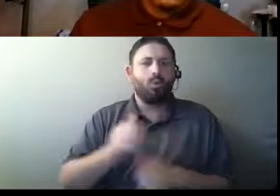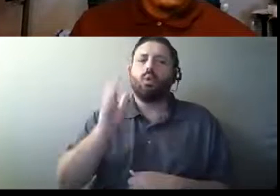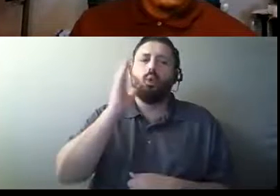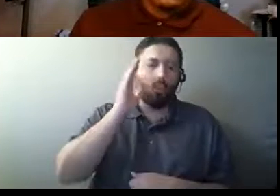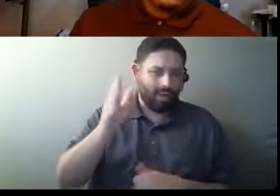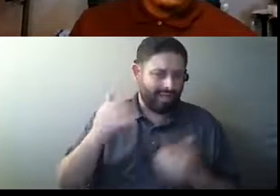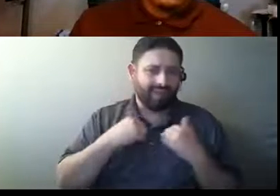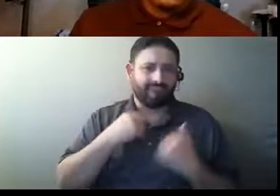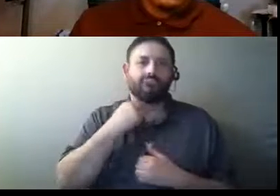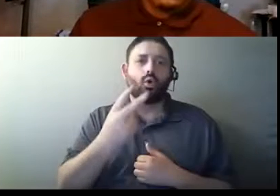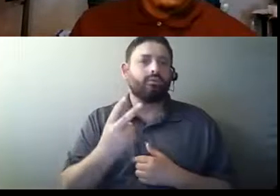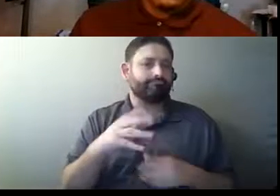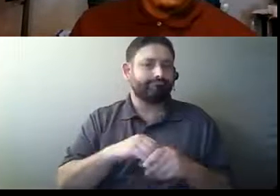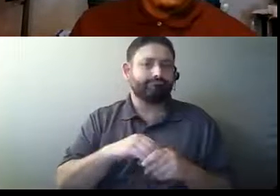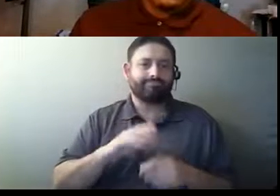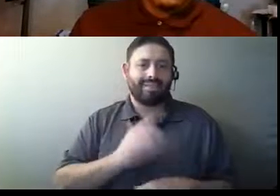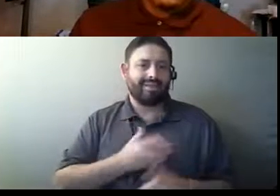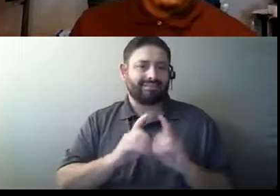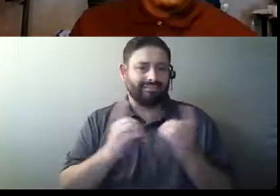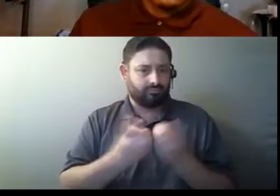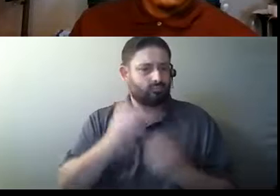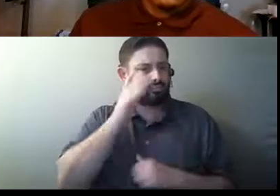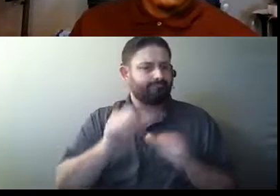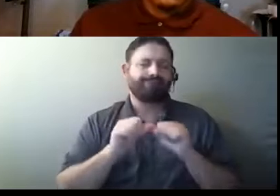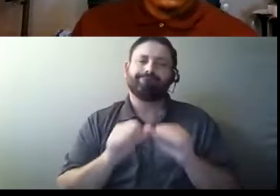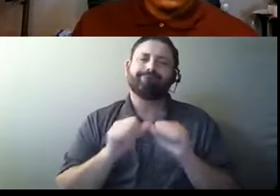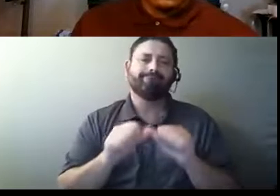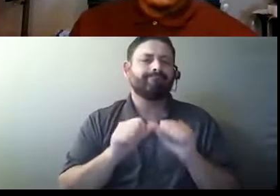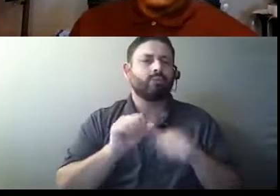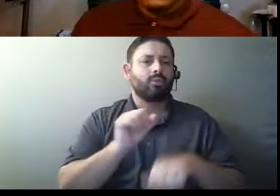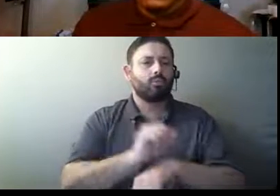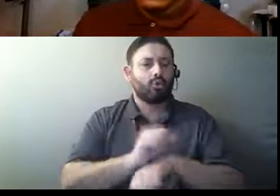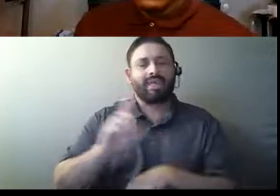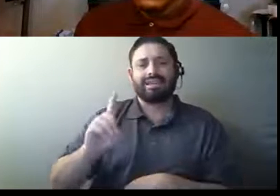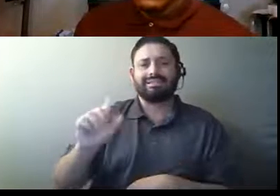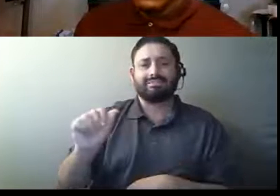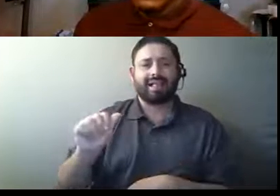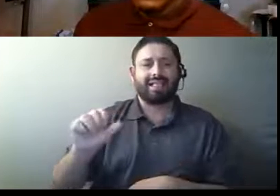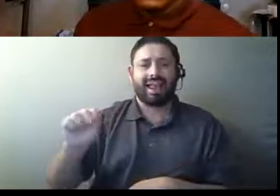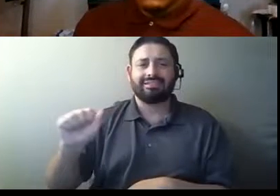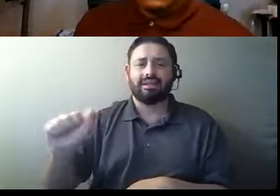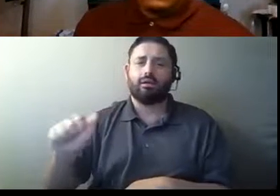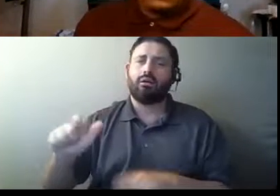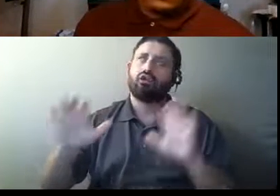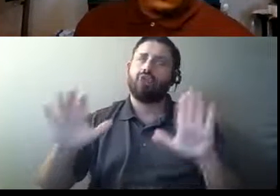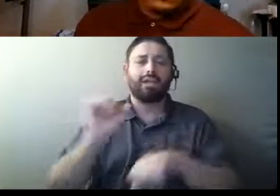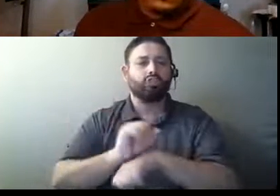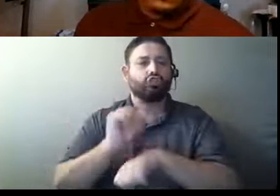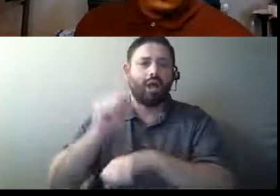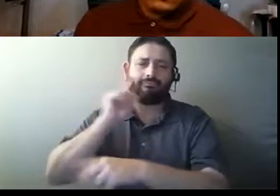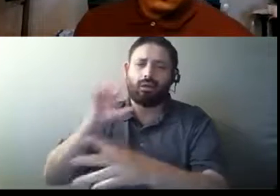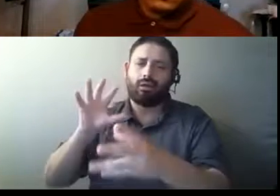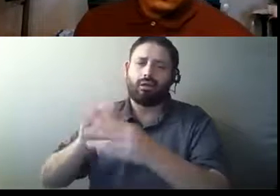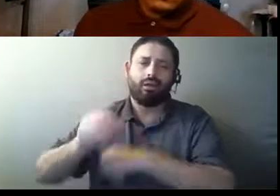the district, and we'll continue to do the work that Disability SA has done such a great job throughout the past years,